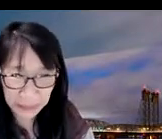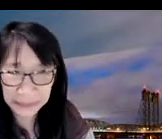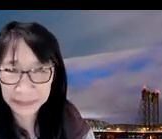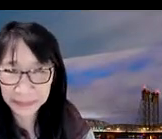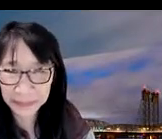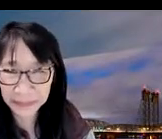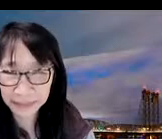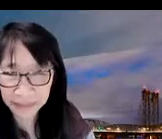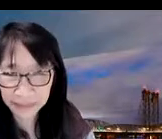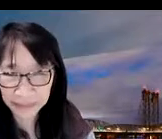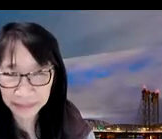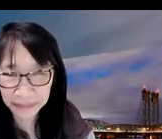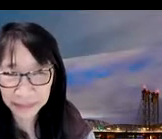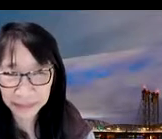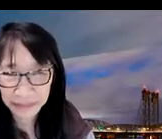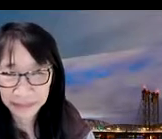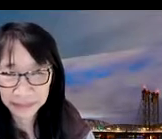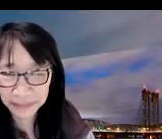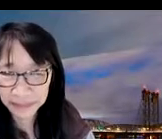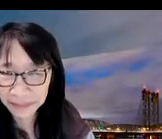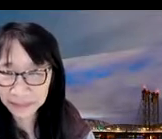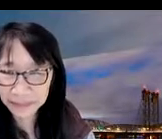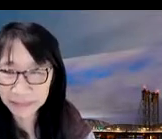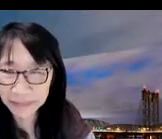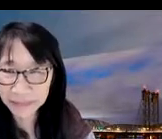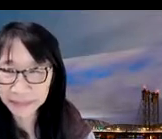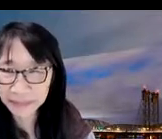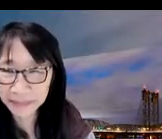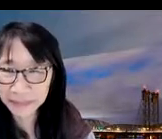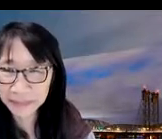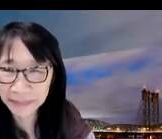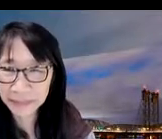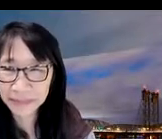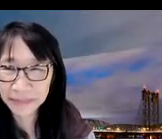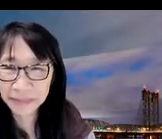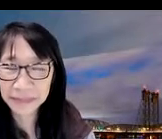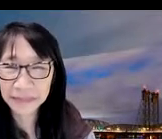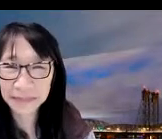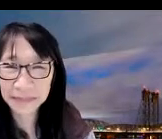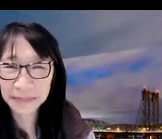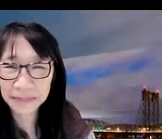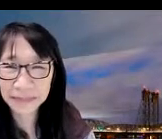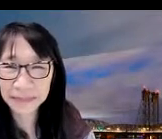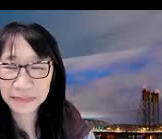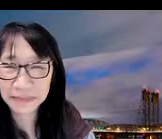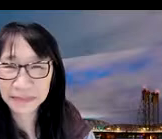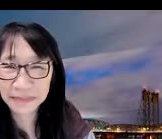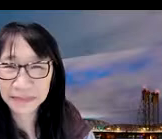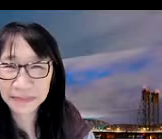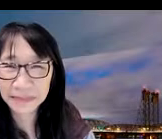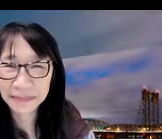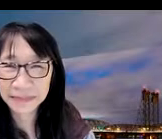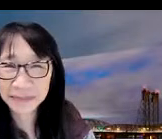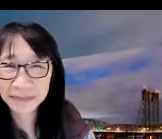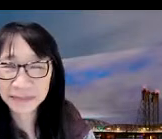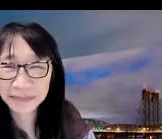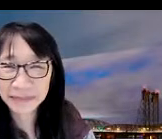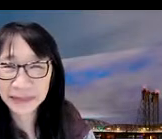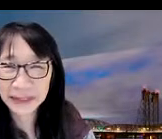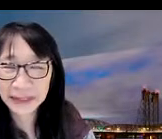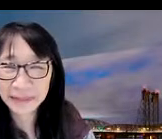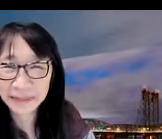Most recently, I was the city engineer in Walla Walla, Washington, and that's where I retired from. So now I'm retired,